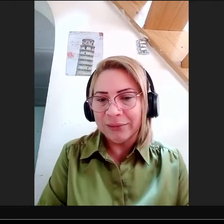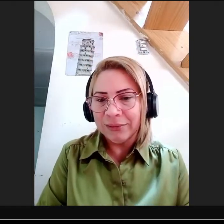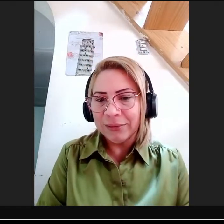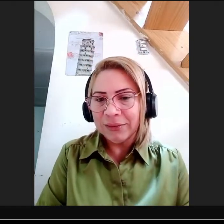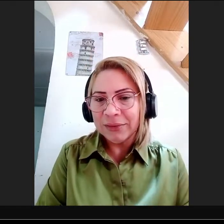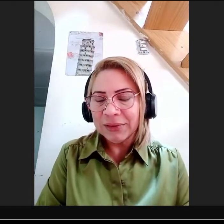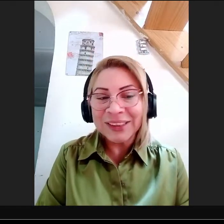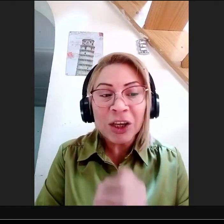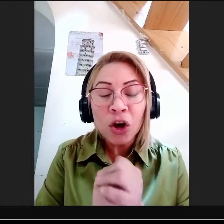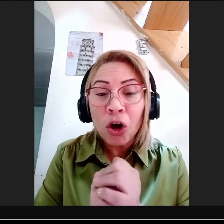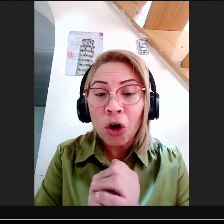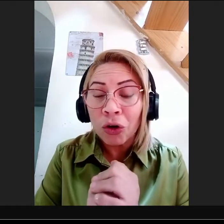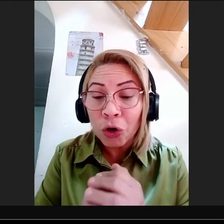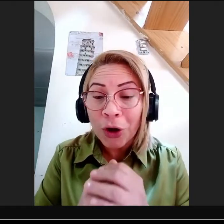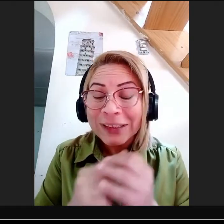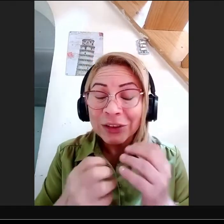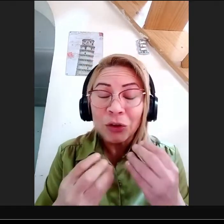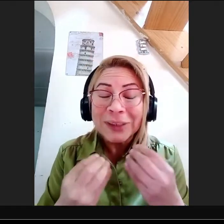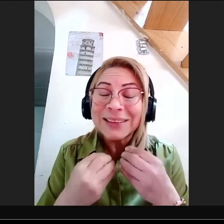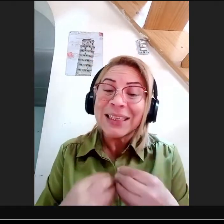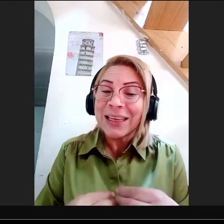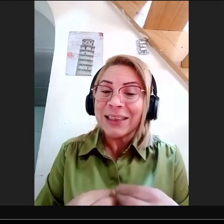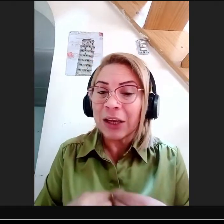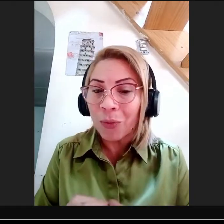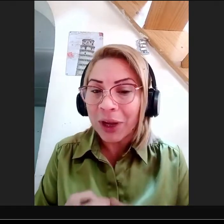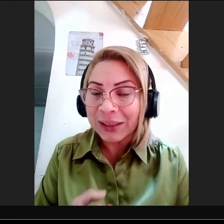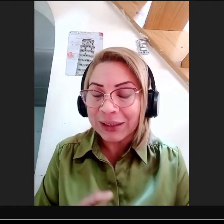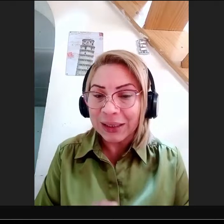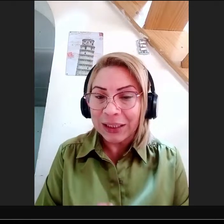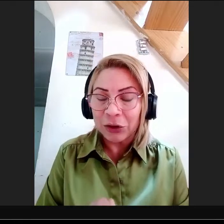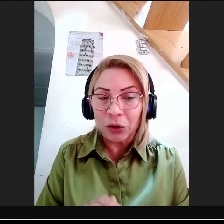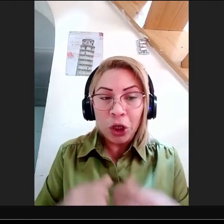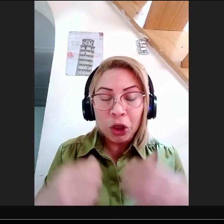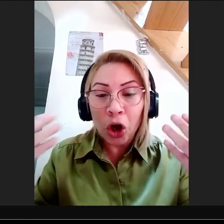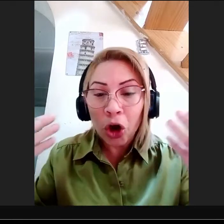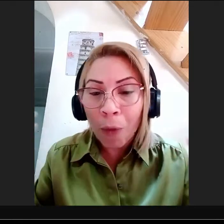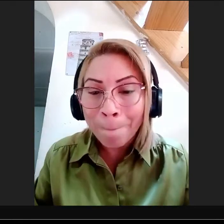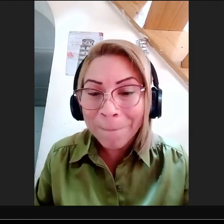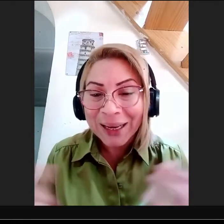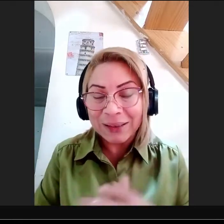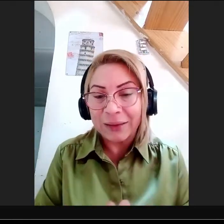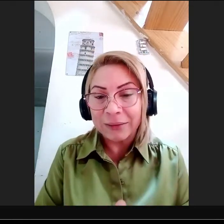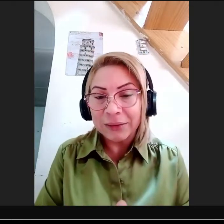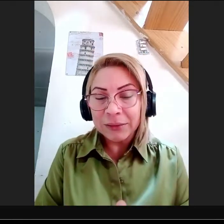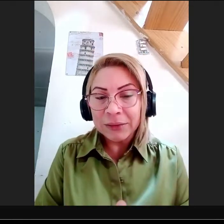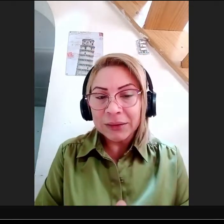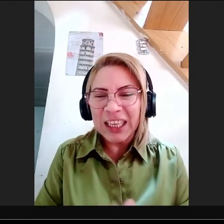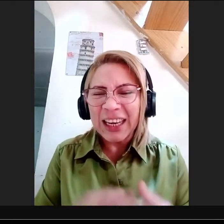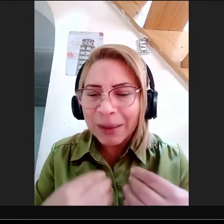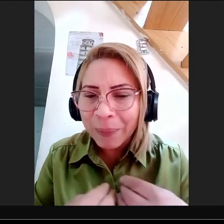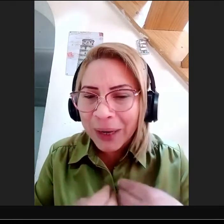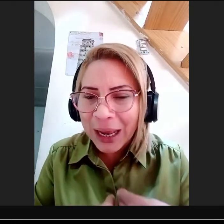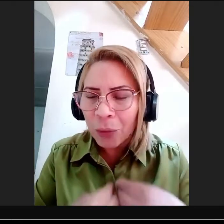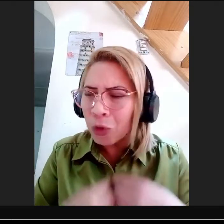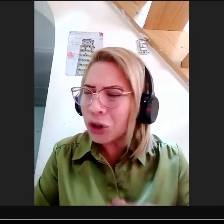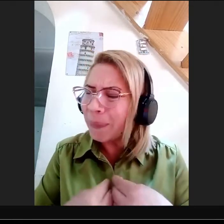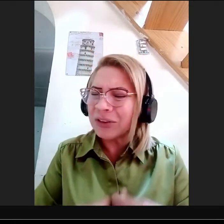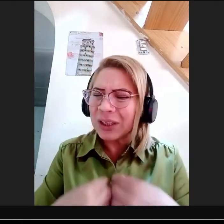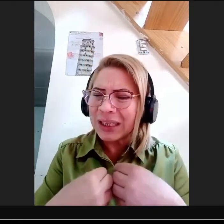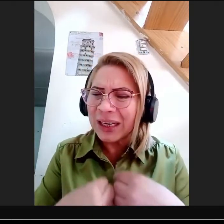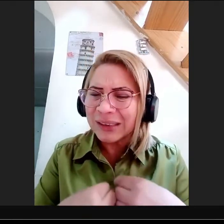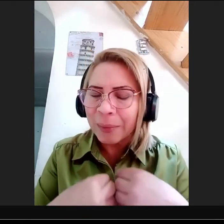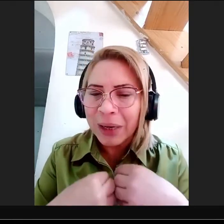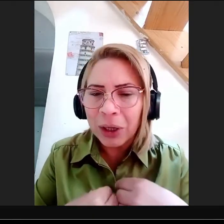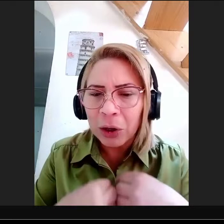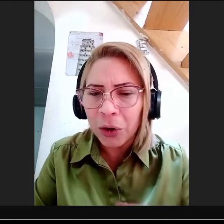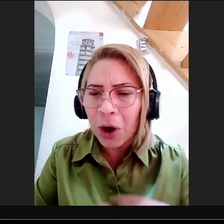crime take place every day, but no one knows how to file a report. How will a person file a report if they do not understand these